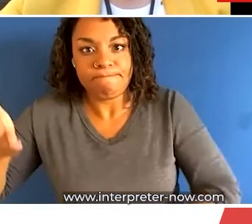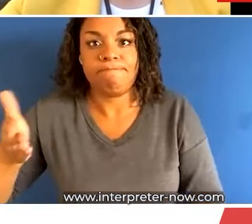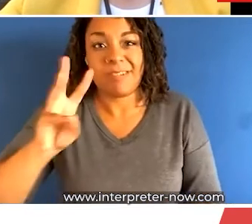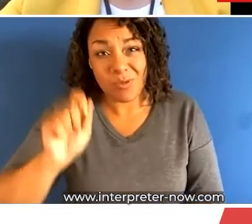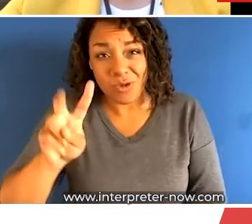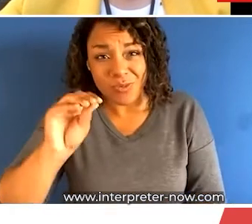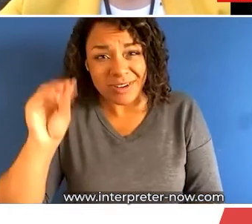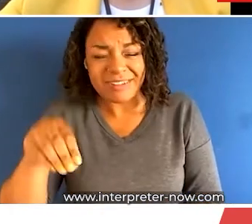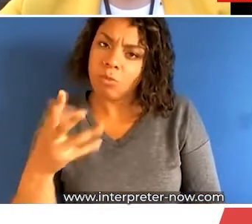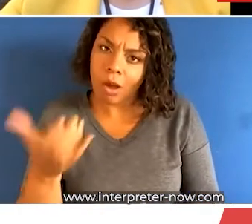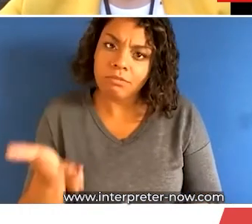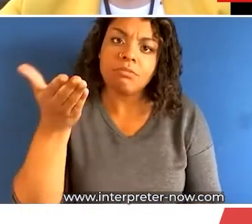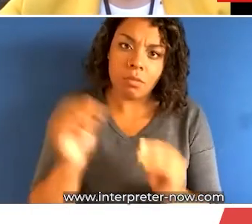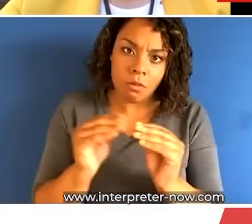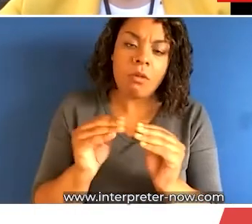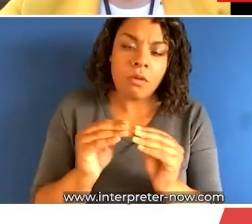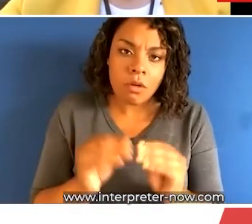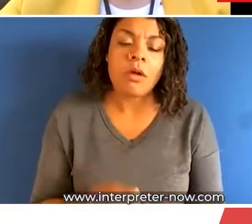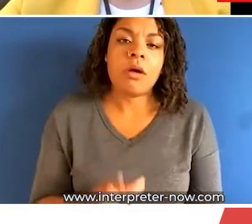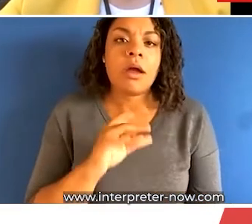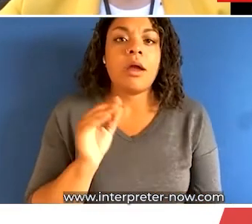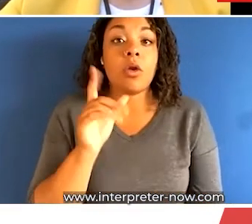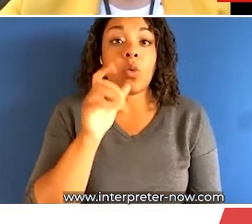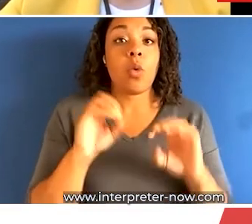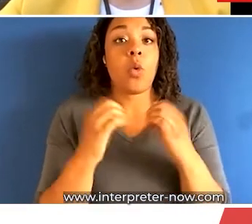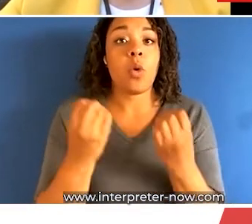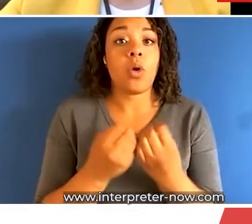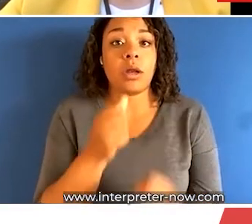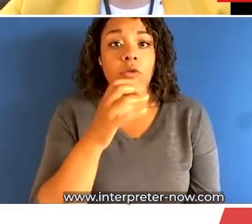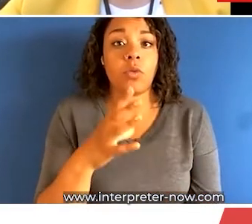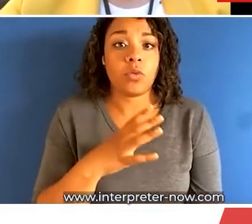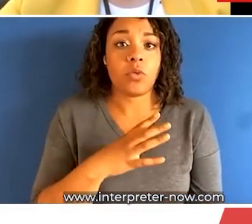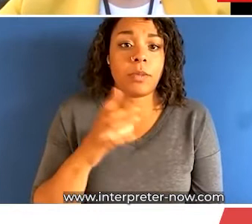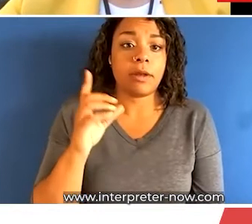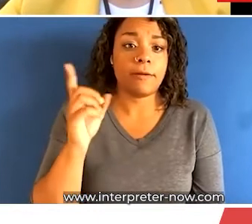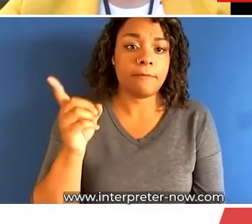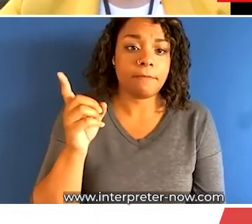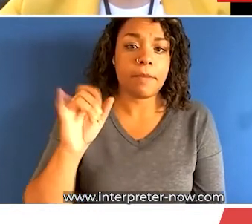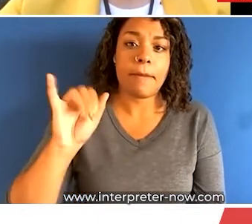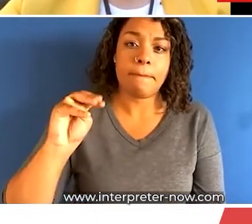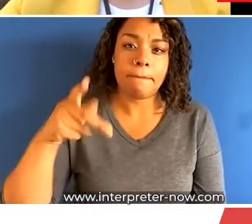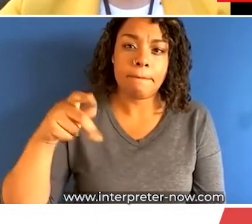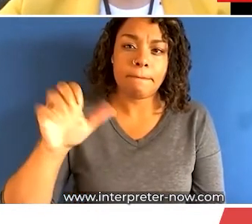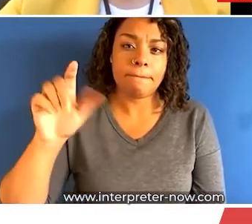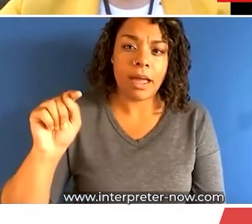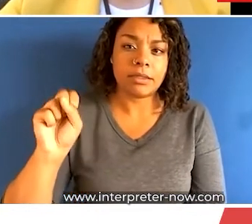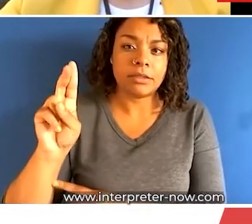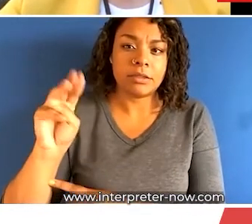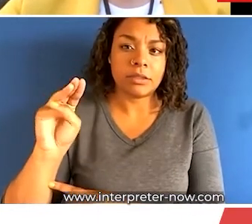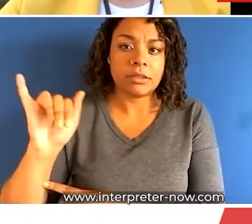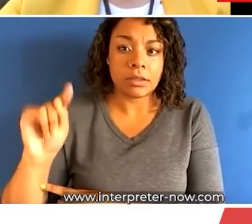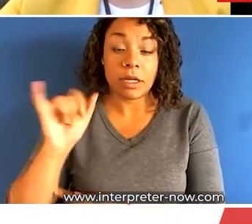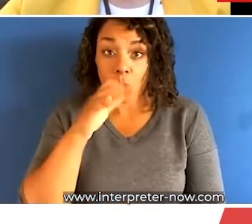want to change that. I'm also the organizer of the Women Impact Summit, and the Women Impact Summit right now is